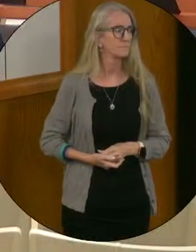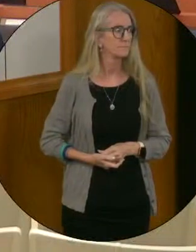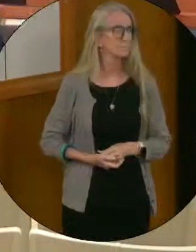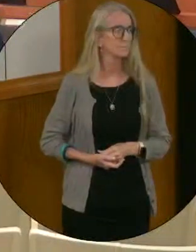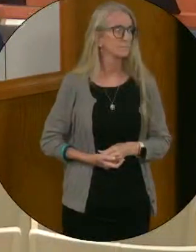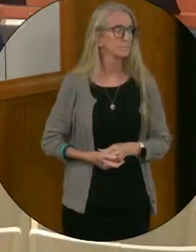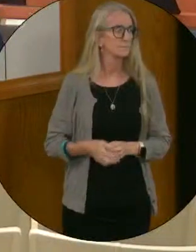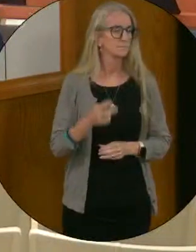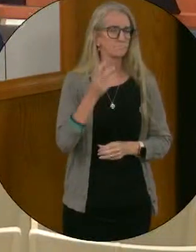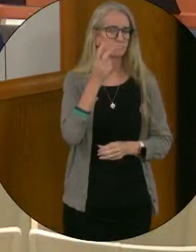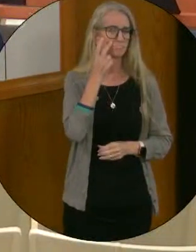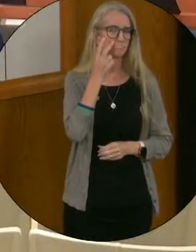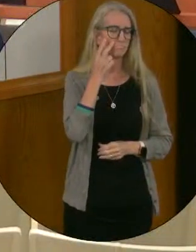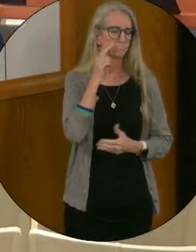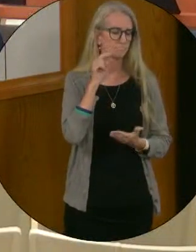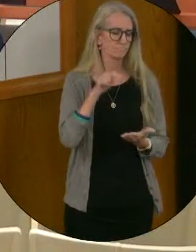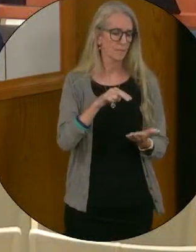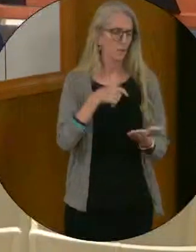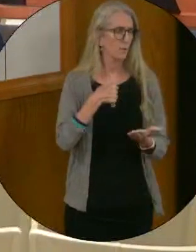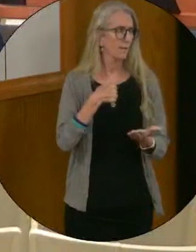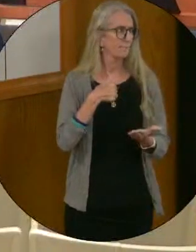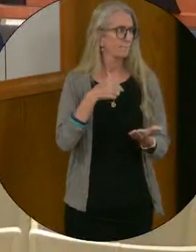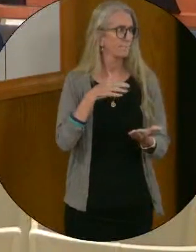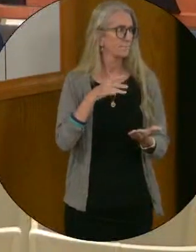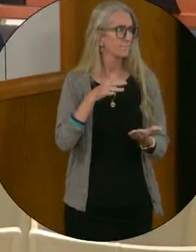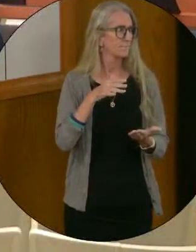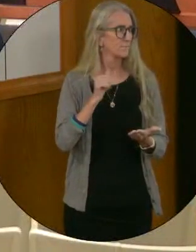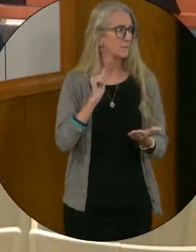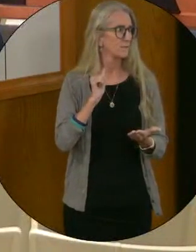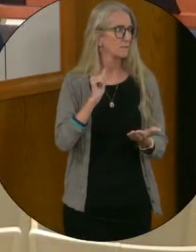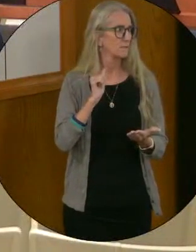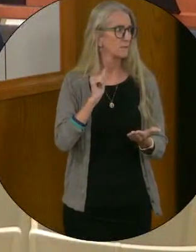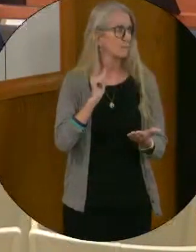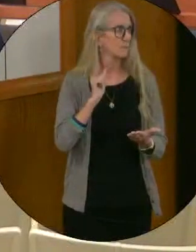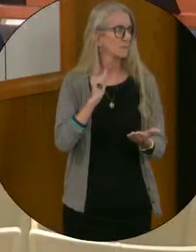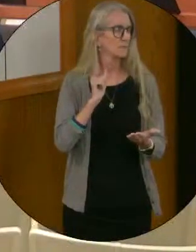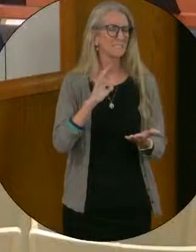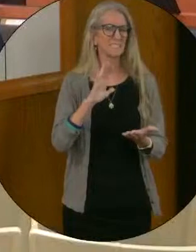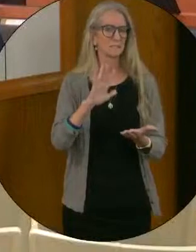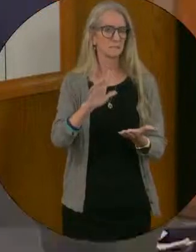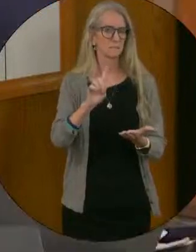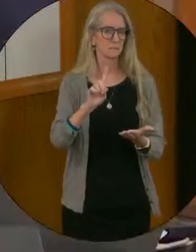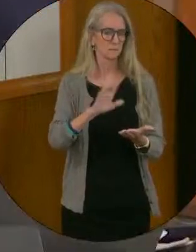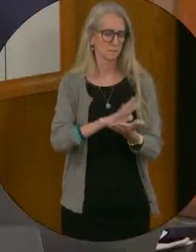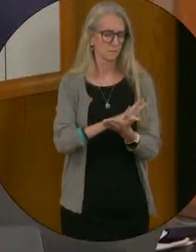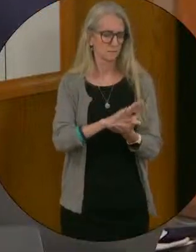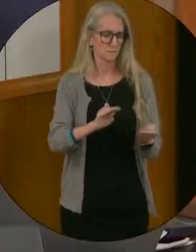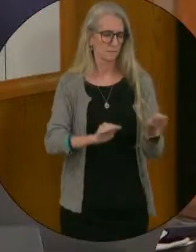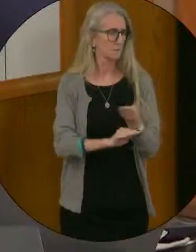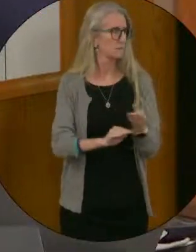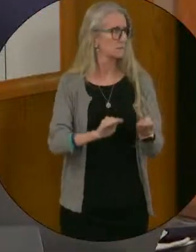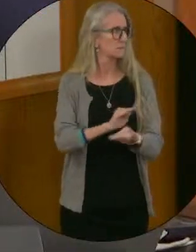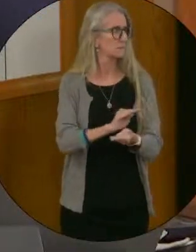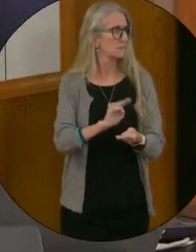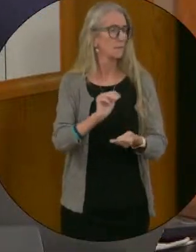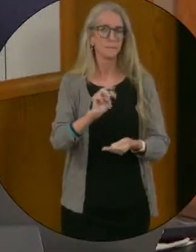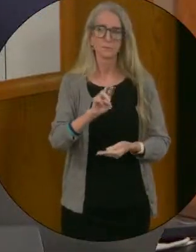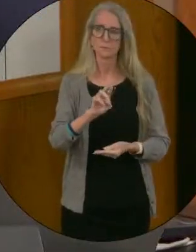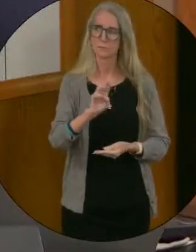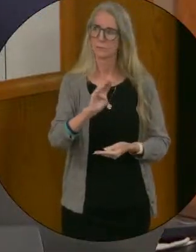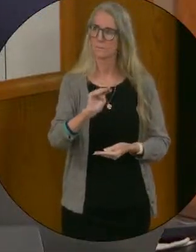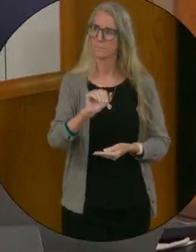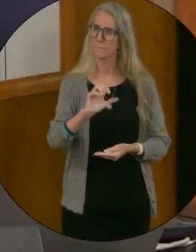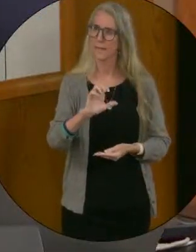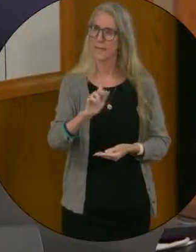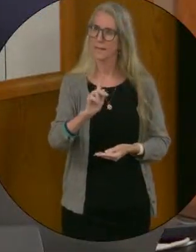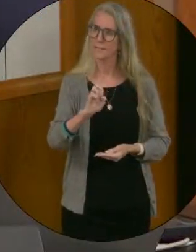Let's see, we have, it looks like we've got our papers mixed up here. Oh, Mr. Mackey, right? Did I get